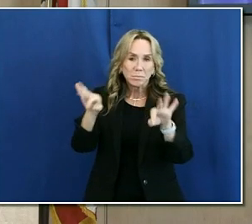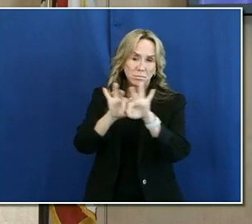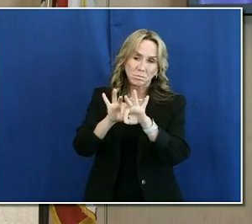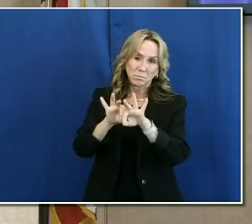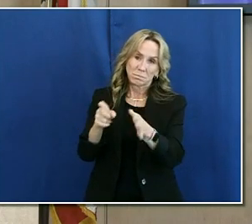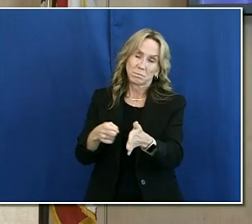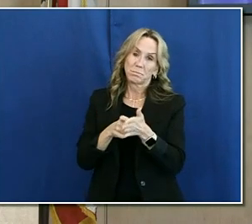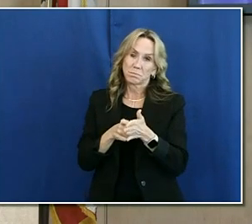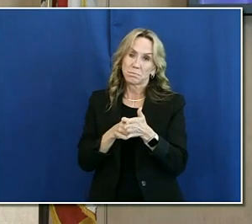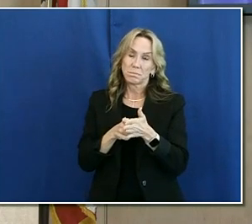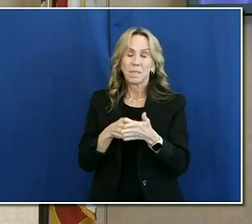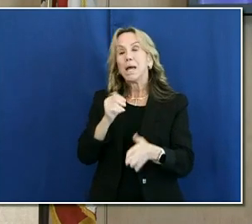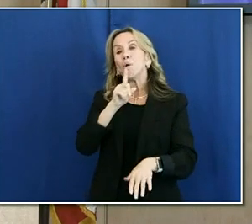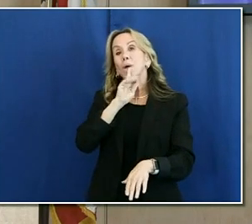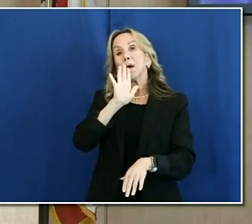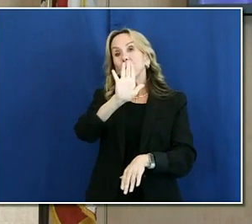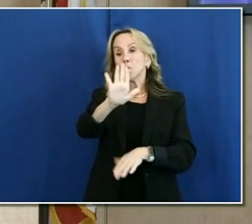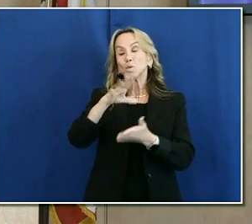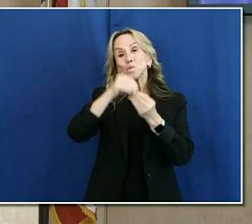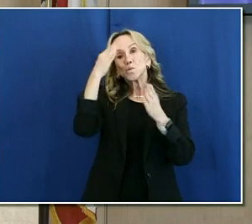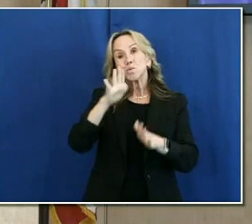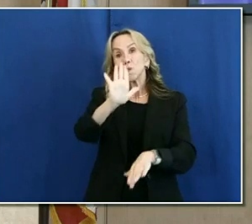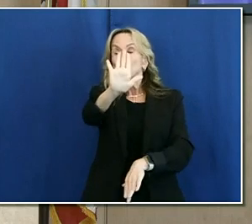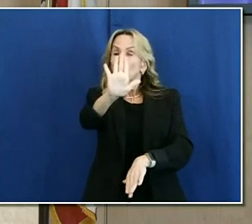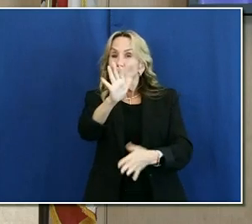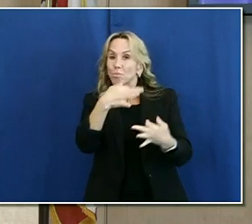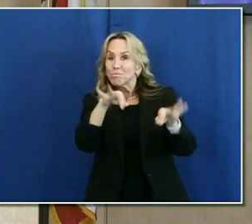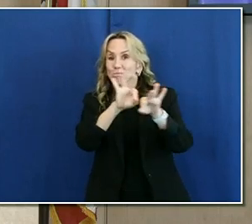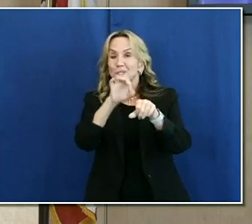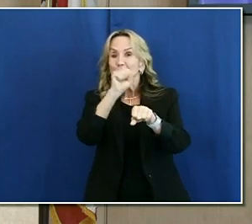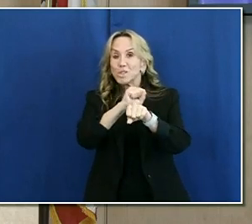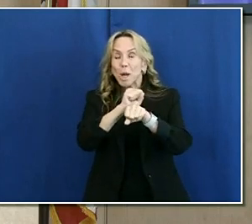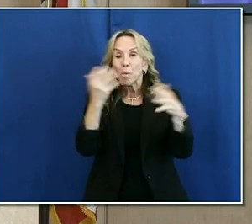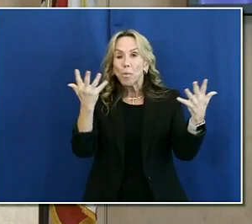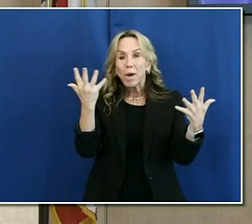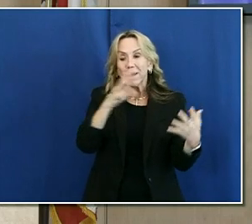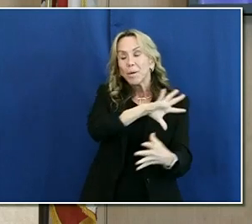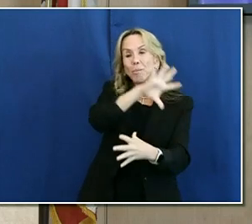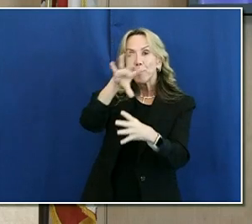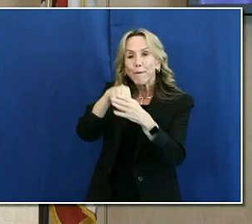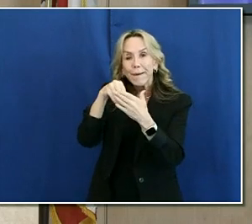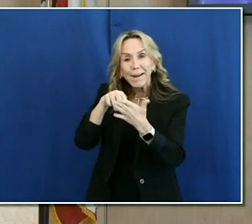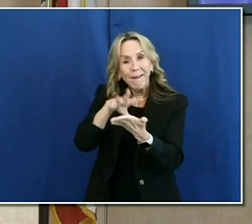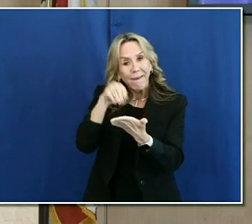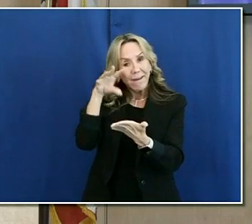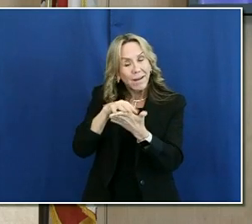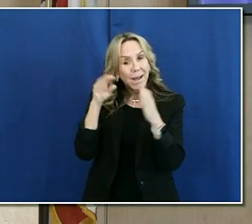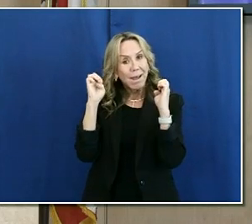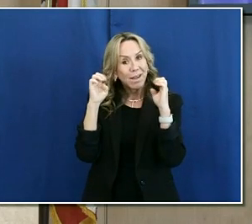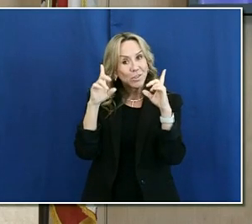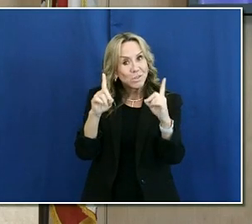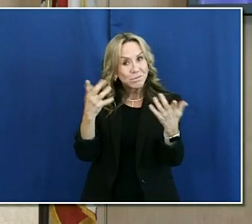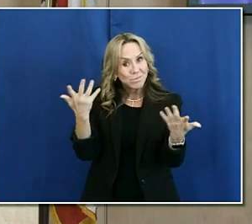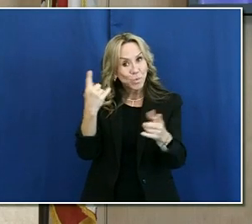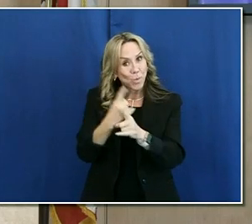the essential job of a student is to participate fully in education. And most of that is